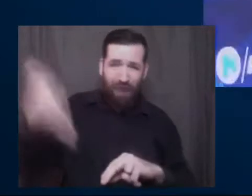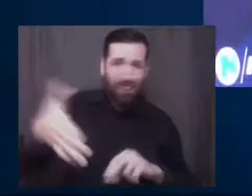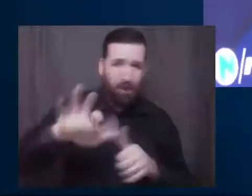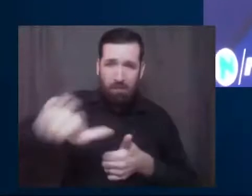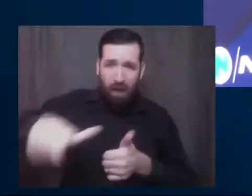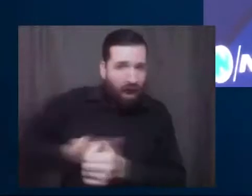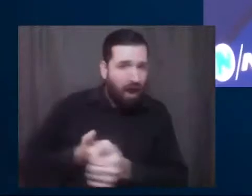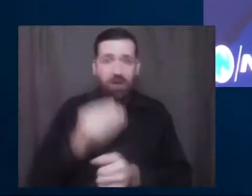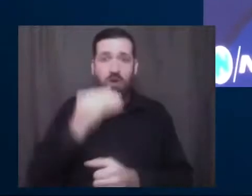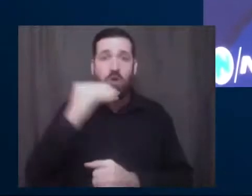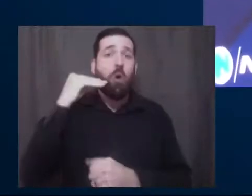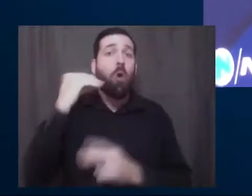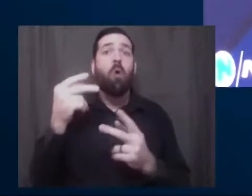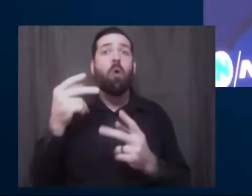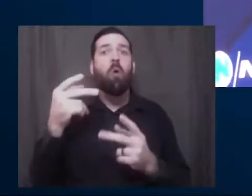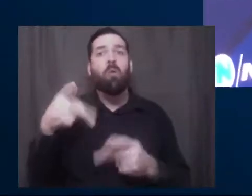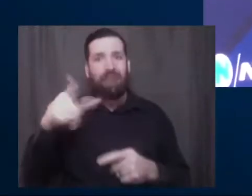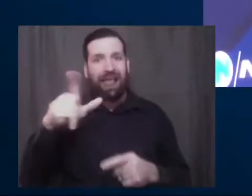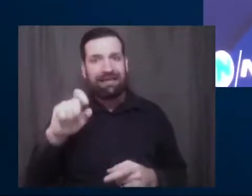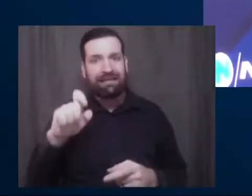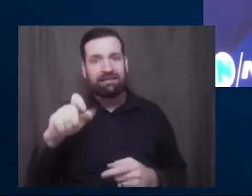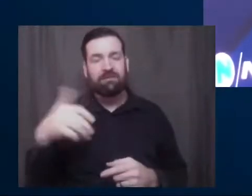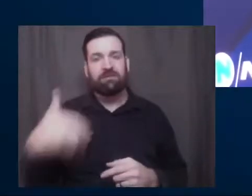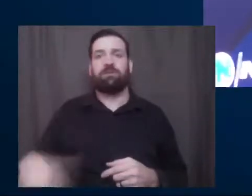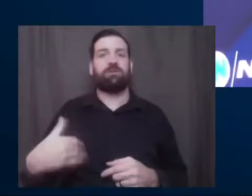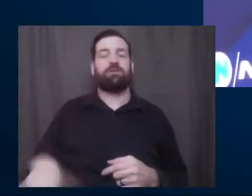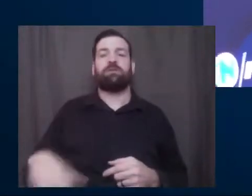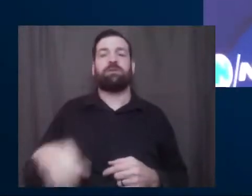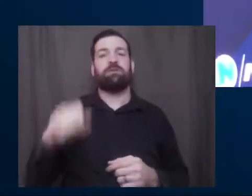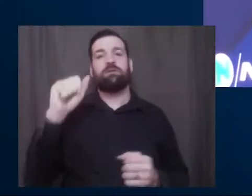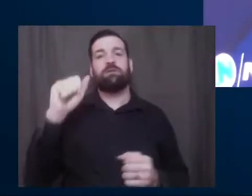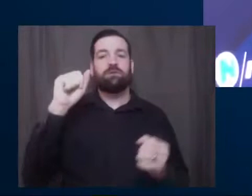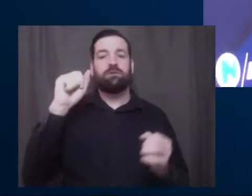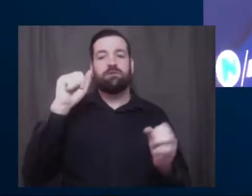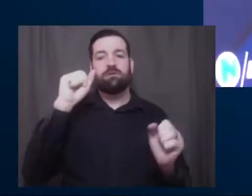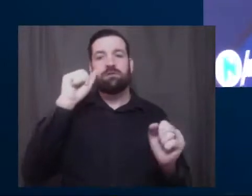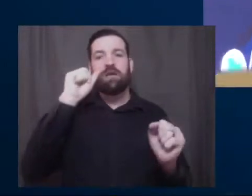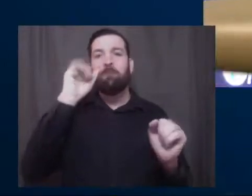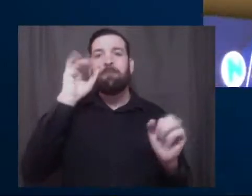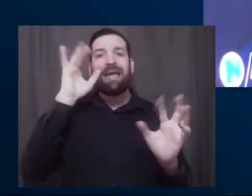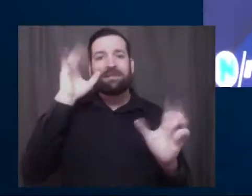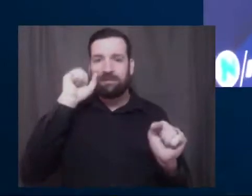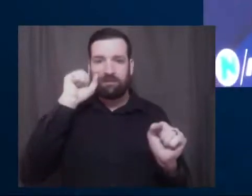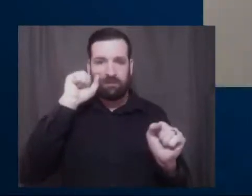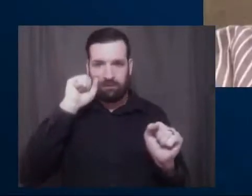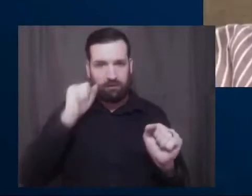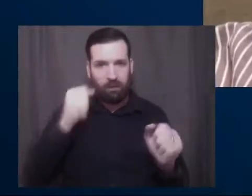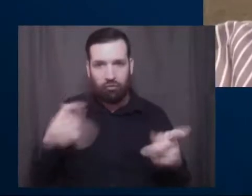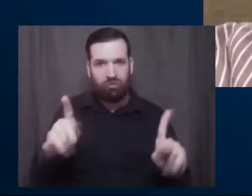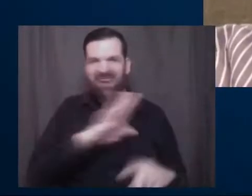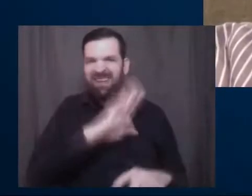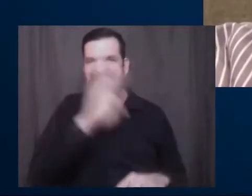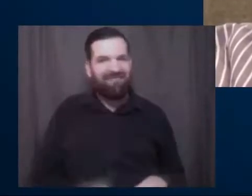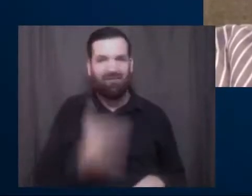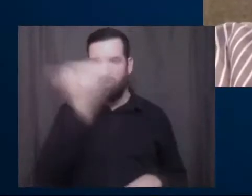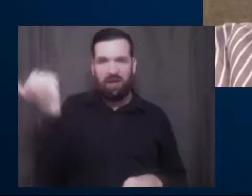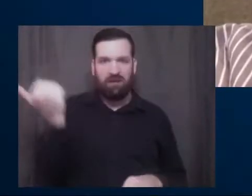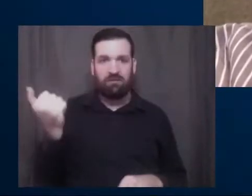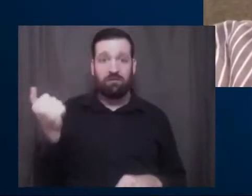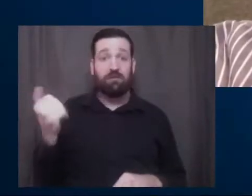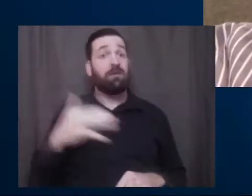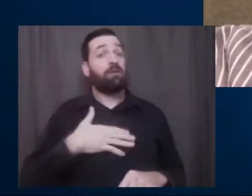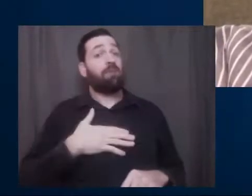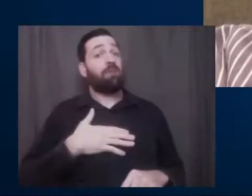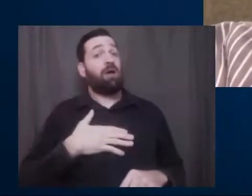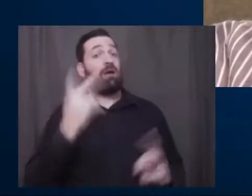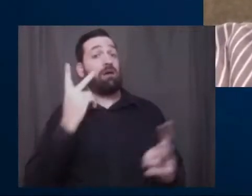game was just an amazing opportunity, and I'll never forget it. My Royals memory is